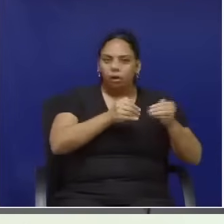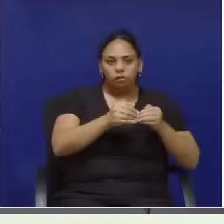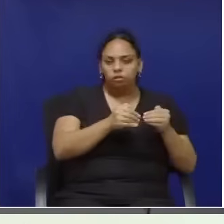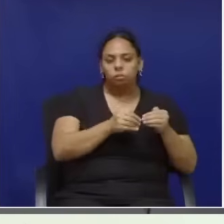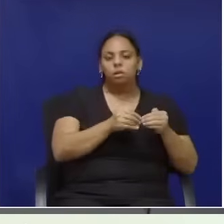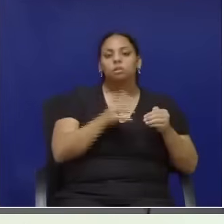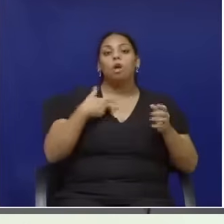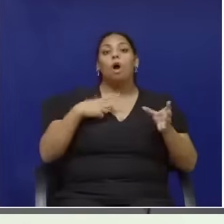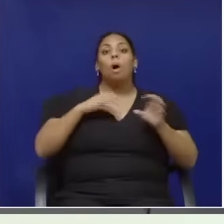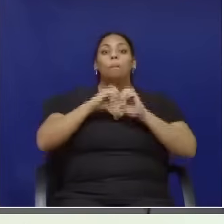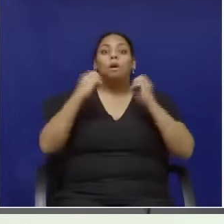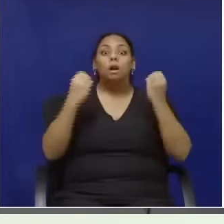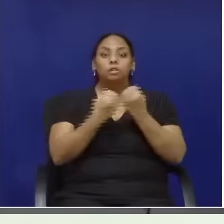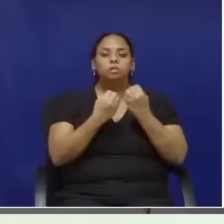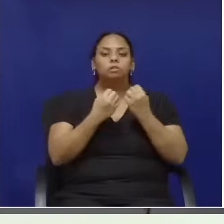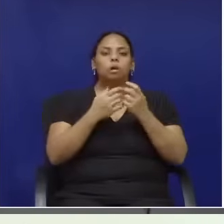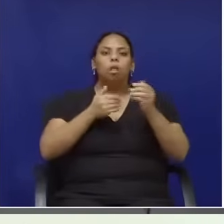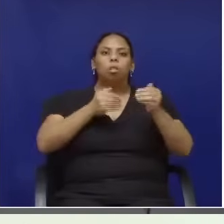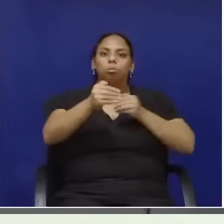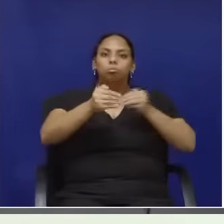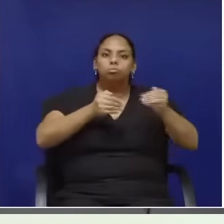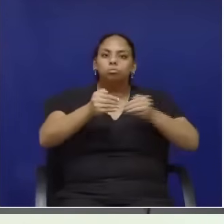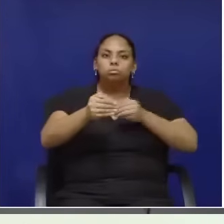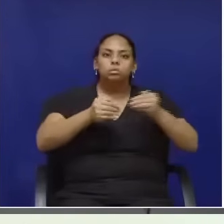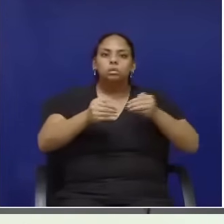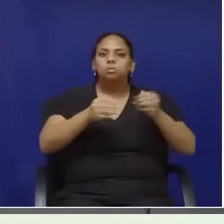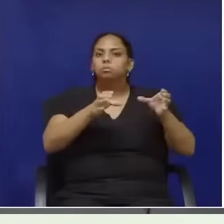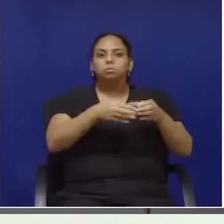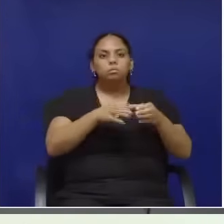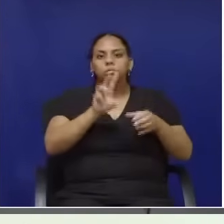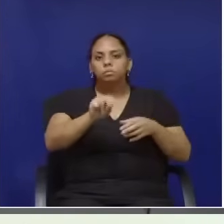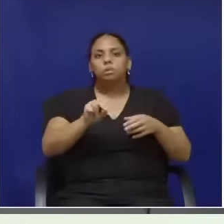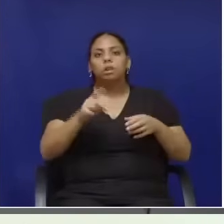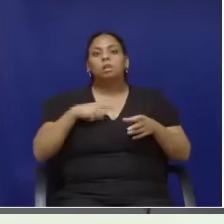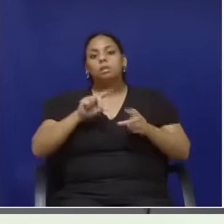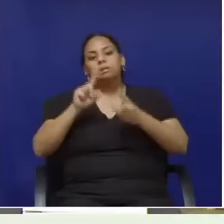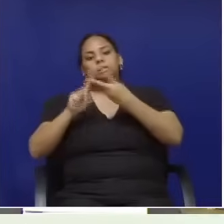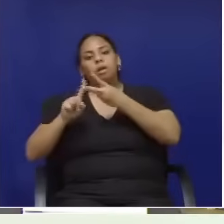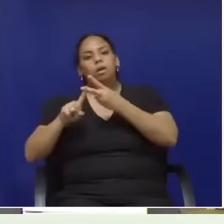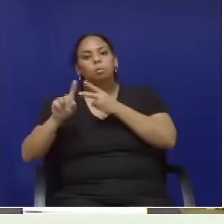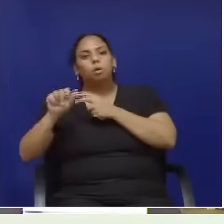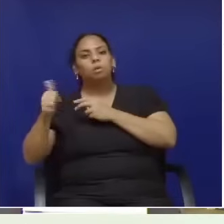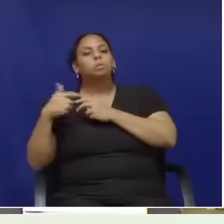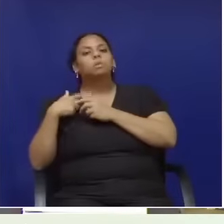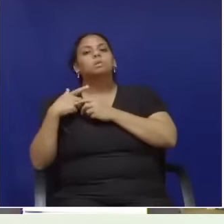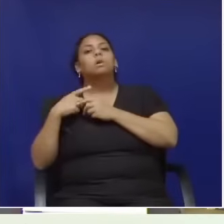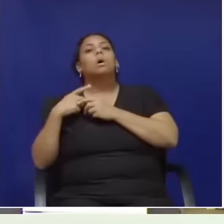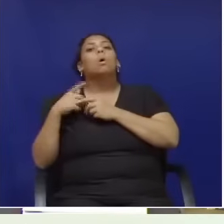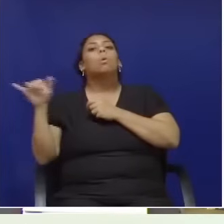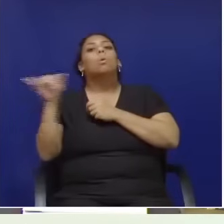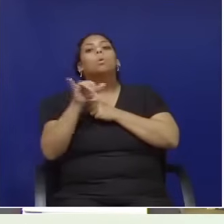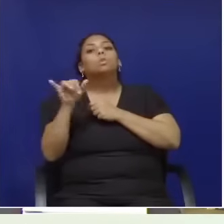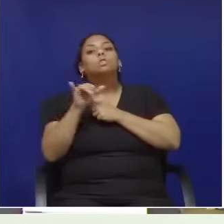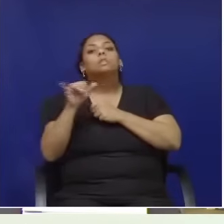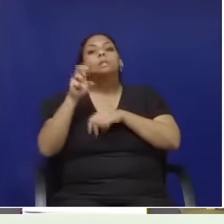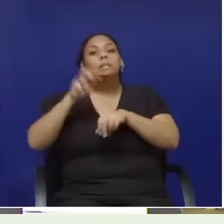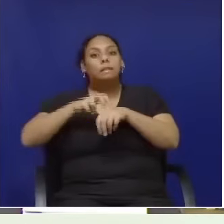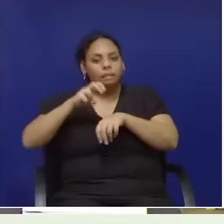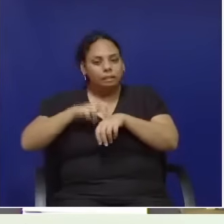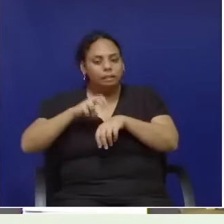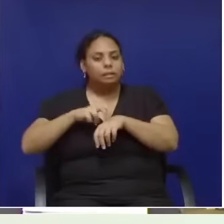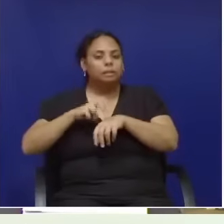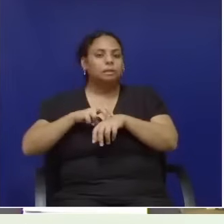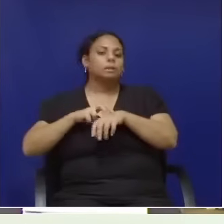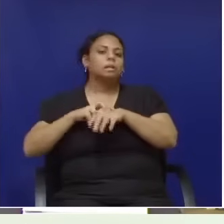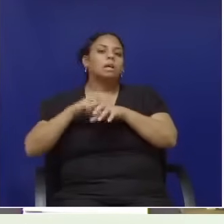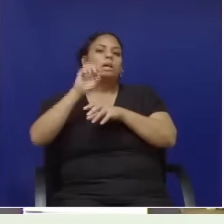operational issues, OCJ continued. The second part of your question is actually a new question, which requires statistics. I would be happy